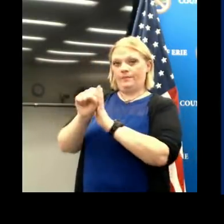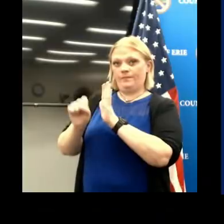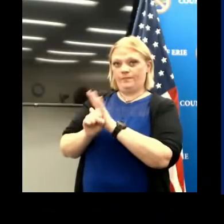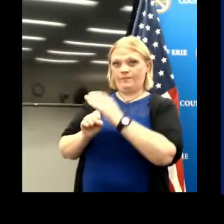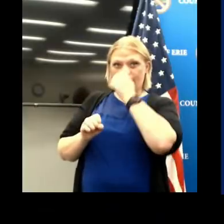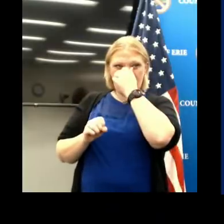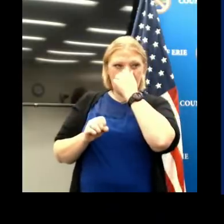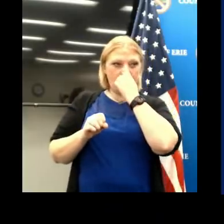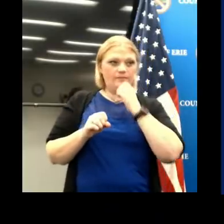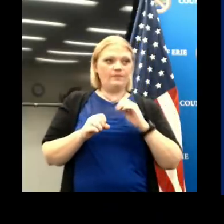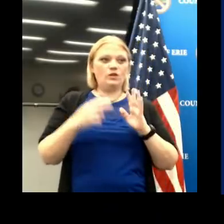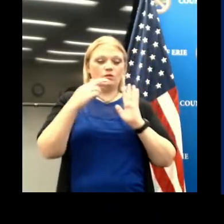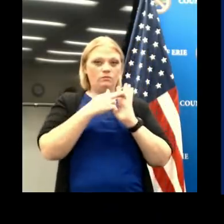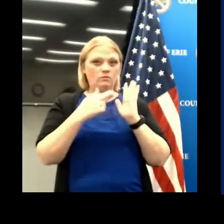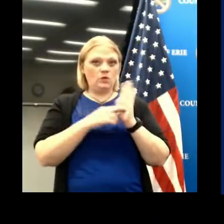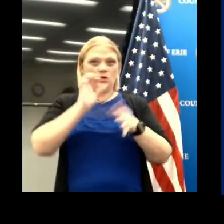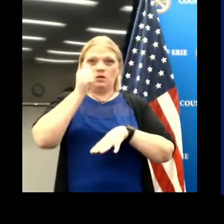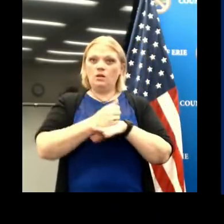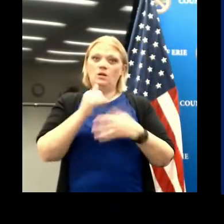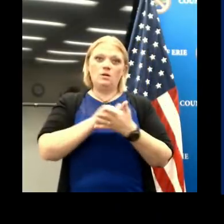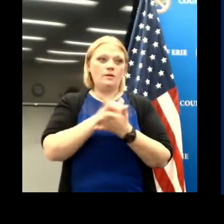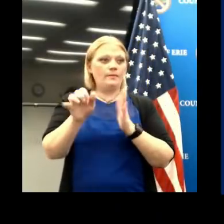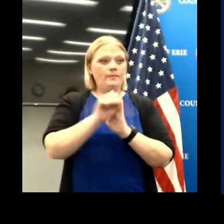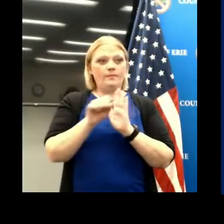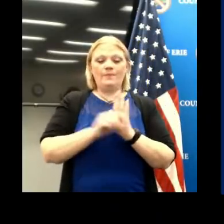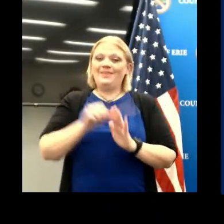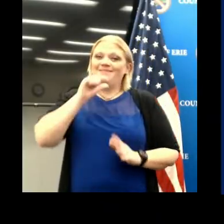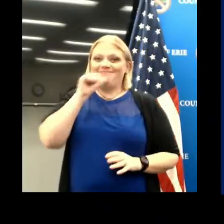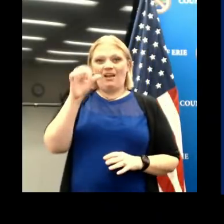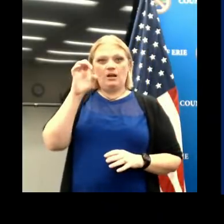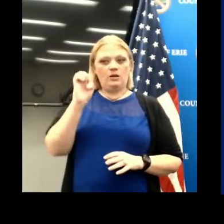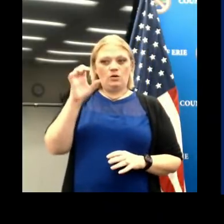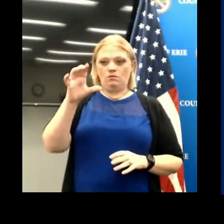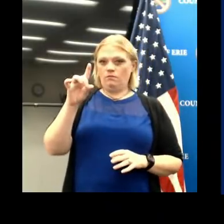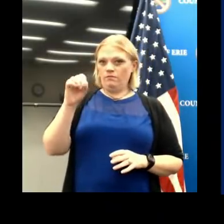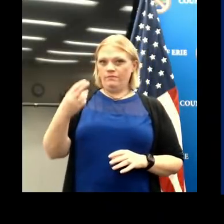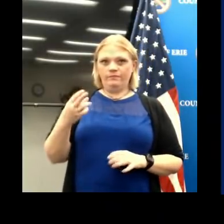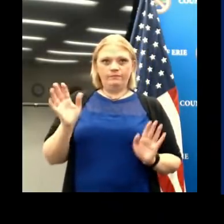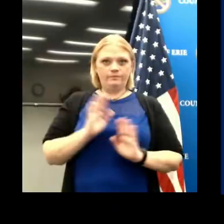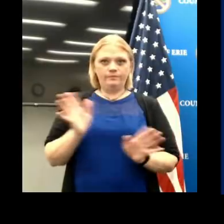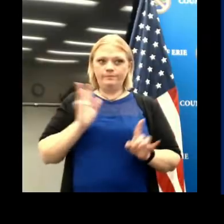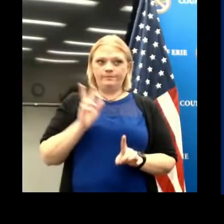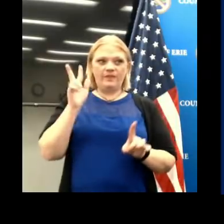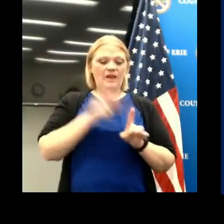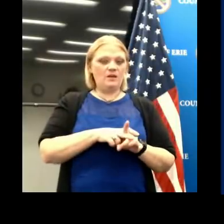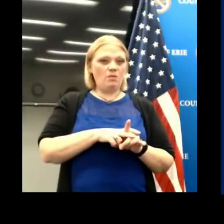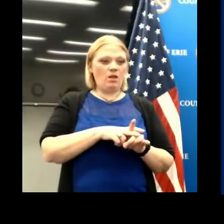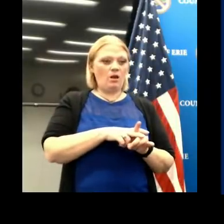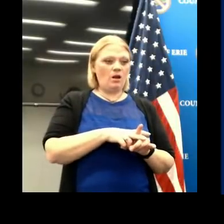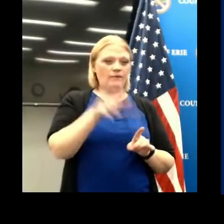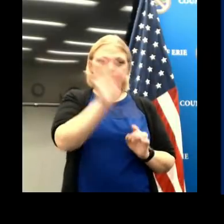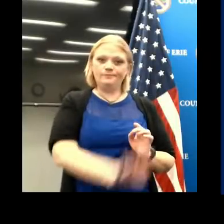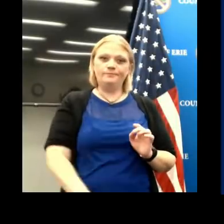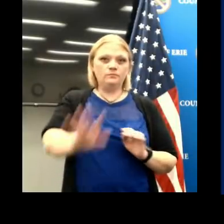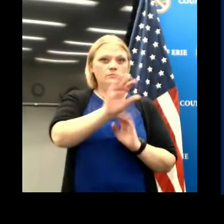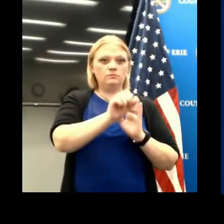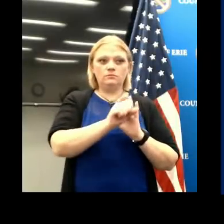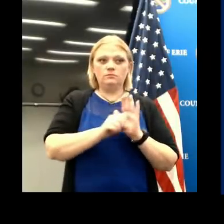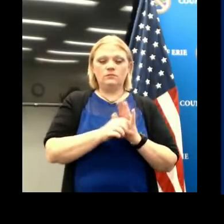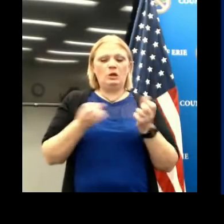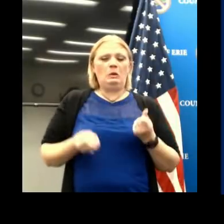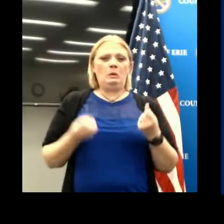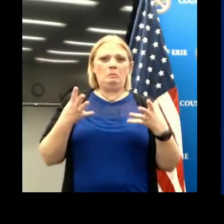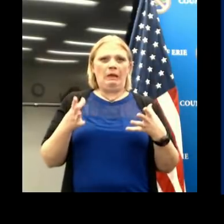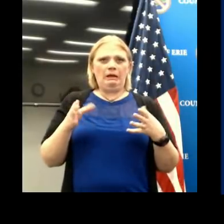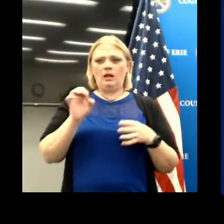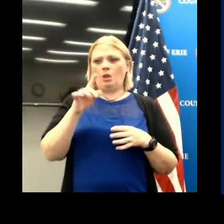These standards are set by New York State, not the Erie County Department of Health, and they apply across the state. There are lots of cluster zones